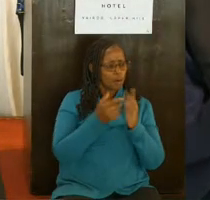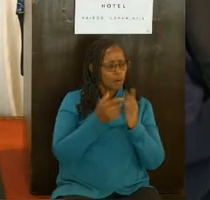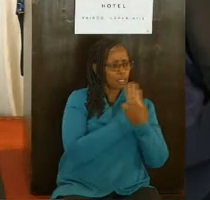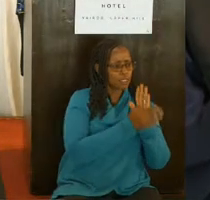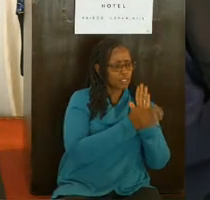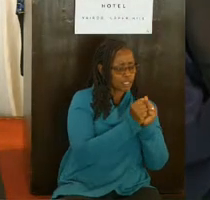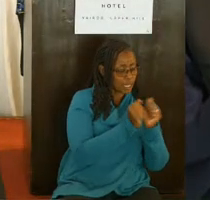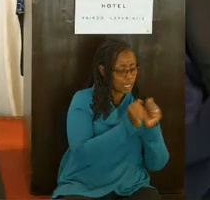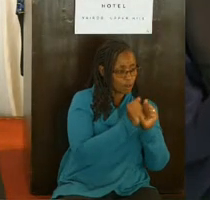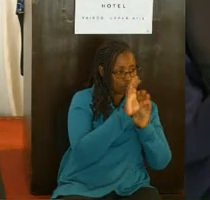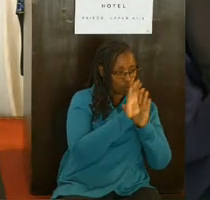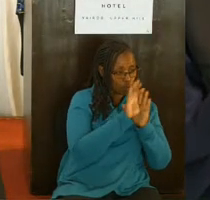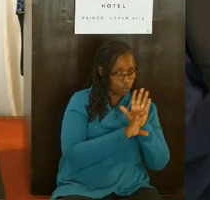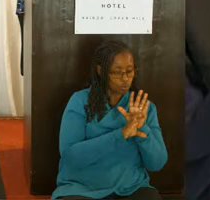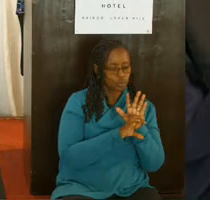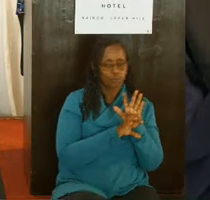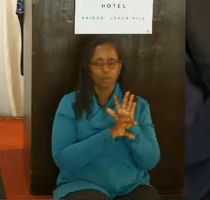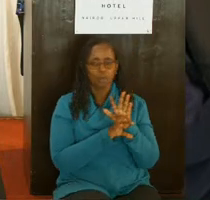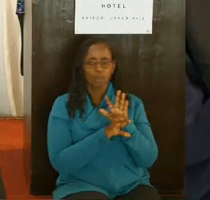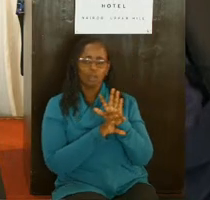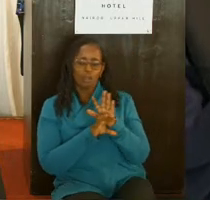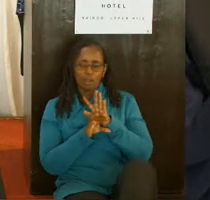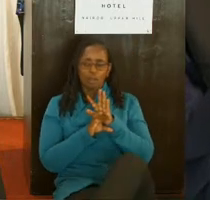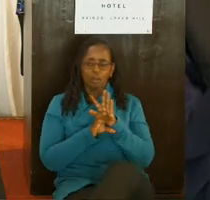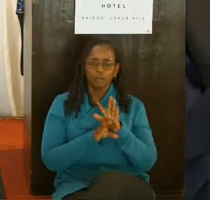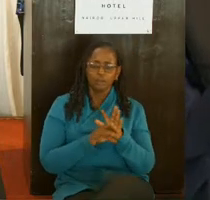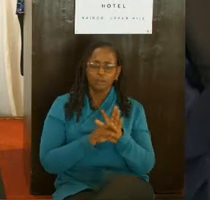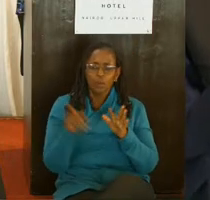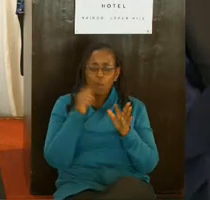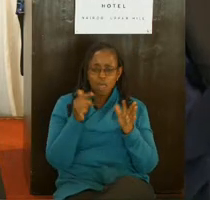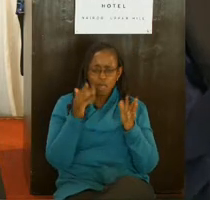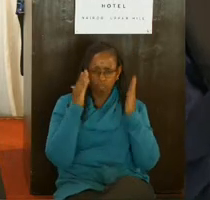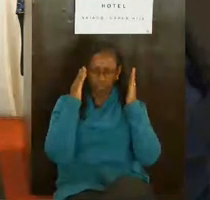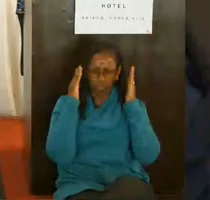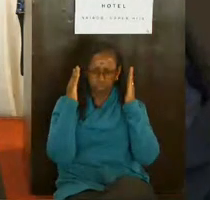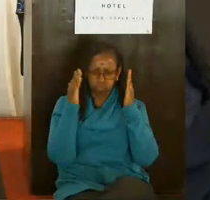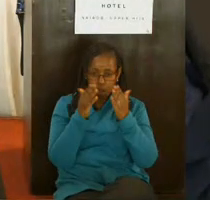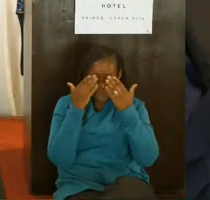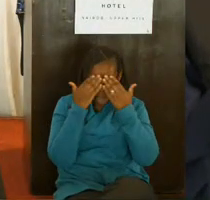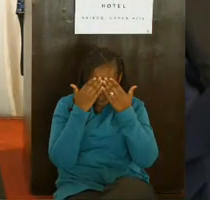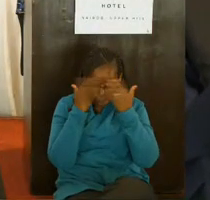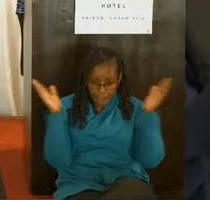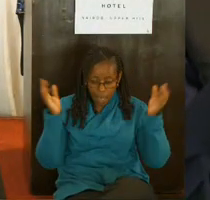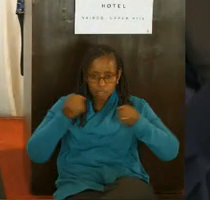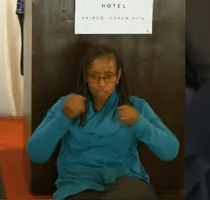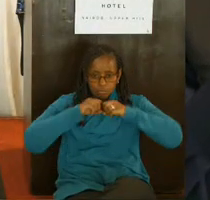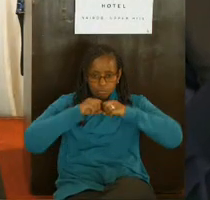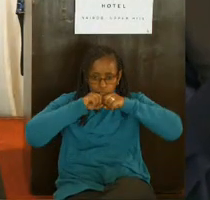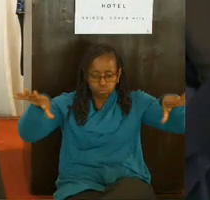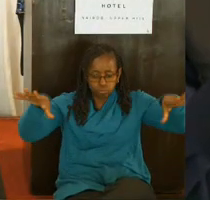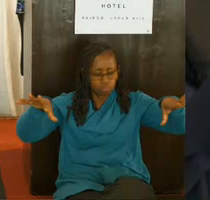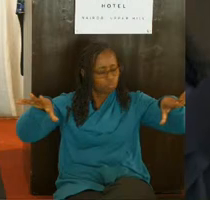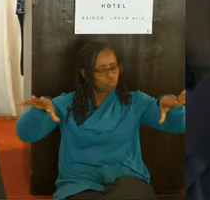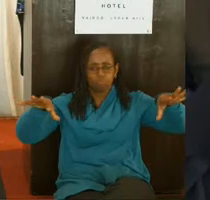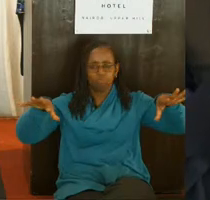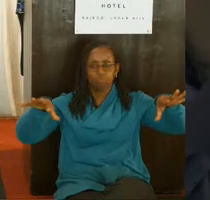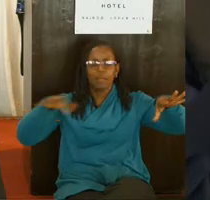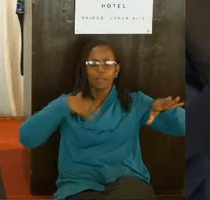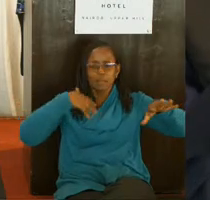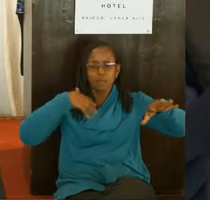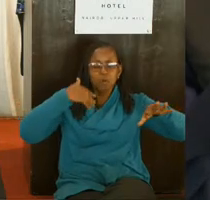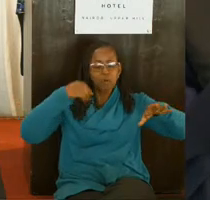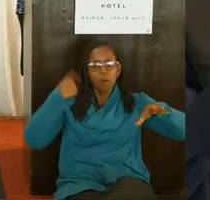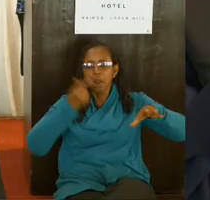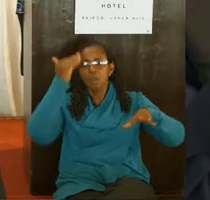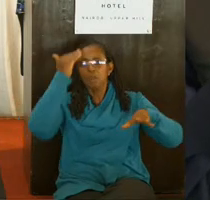it's not only about awareness creation and people to be aware that there exists an article in